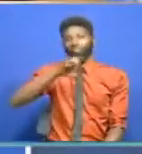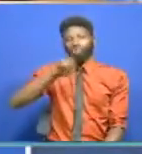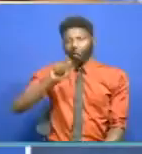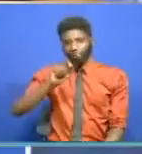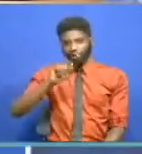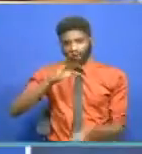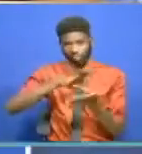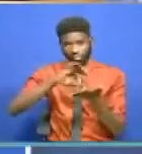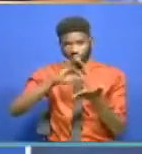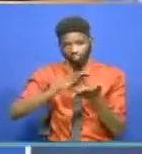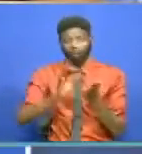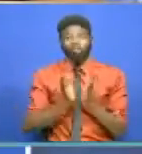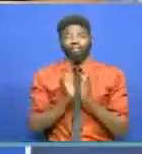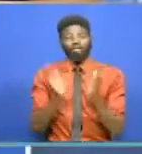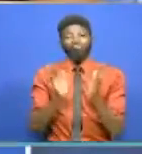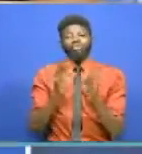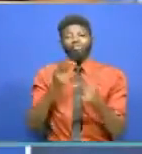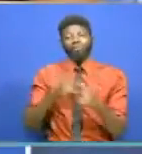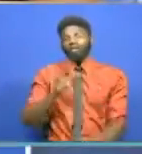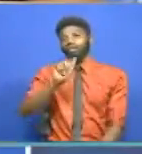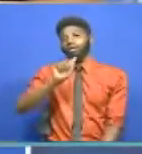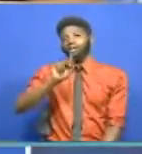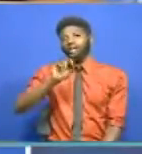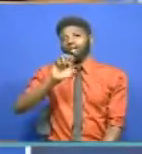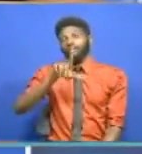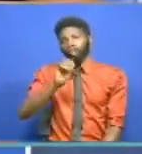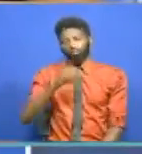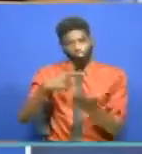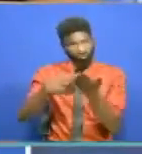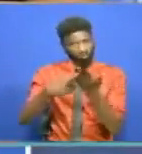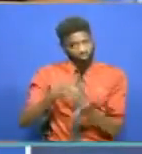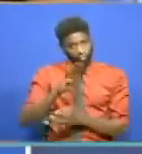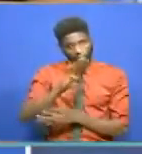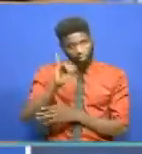discussing matters of BBI. We shall be bringing you that report in our subsequent bulletin.